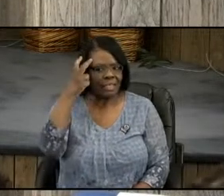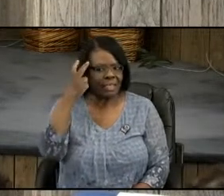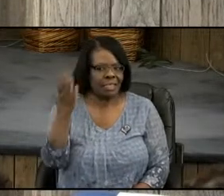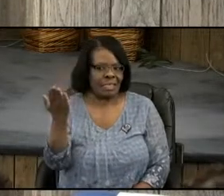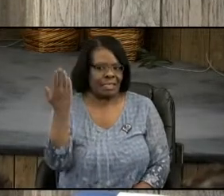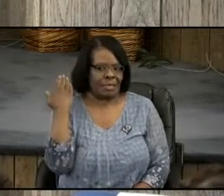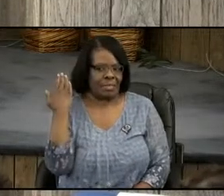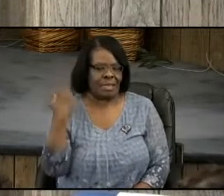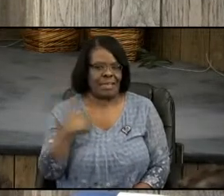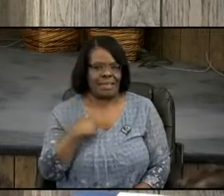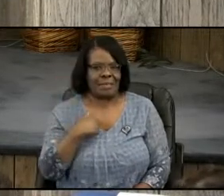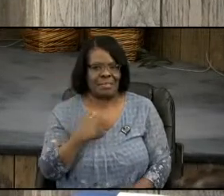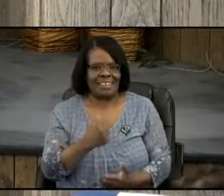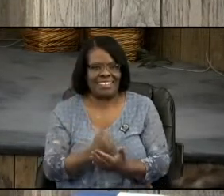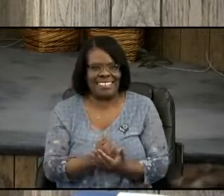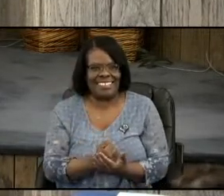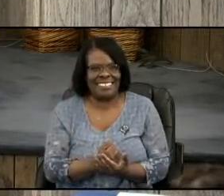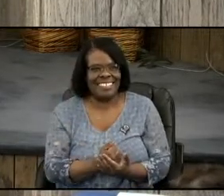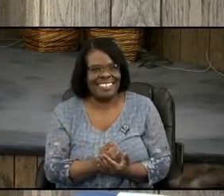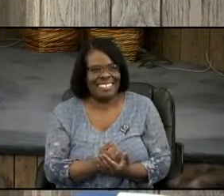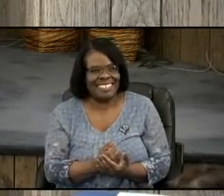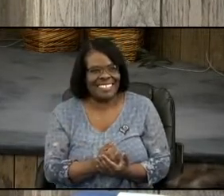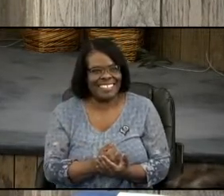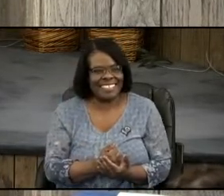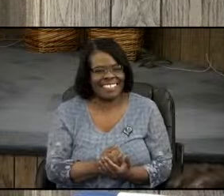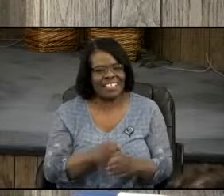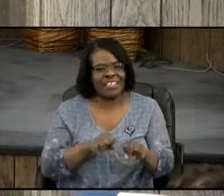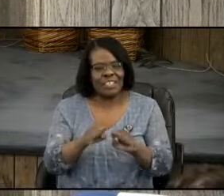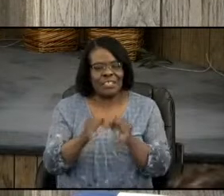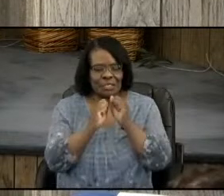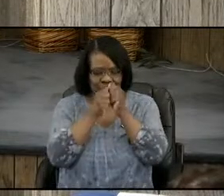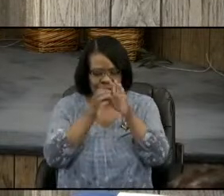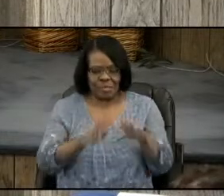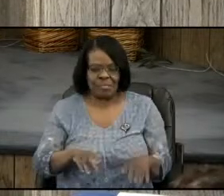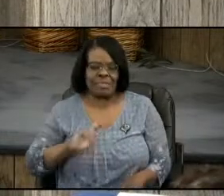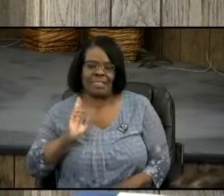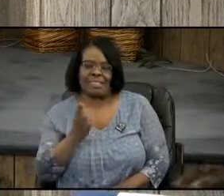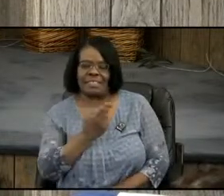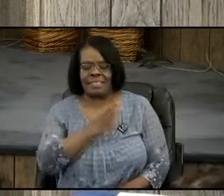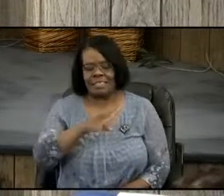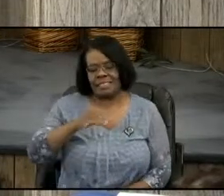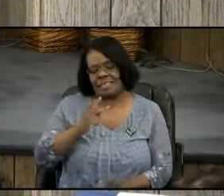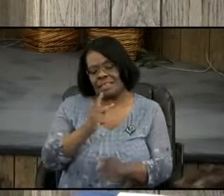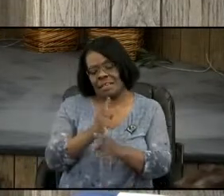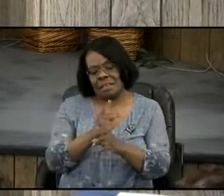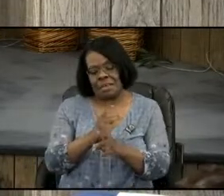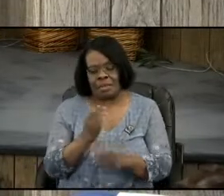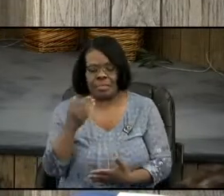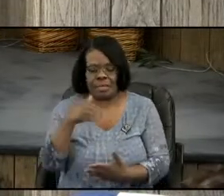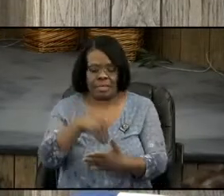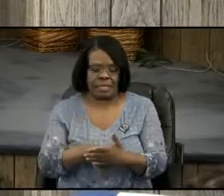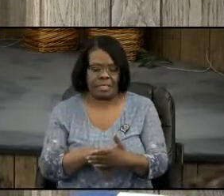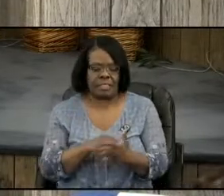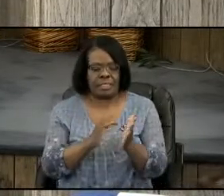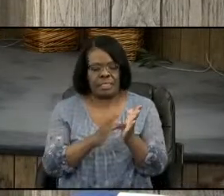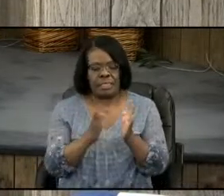are our God, and our hands are in your hands, Father. So bless us and keep us in the loving name of Jesus.